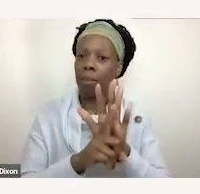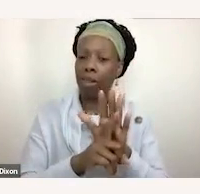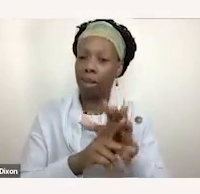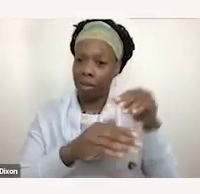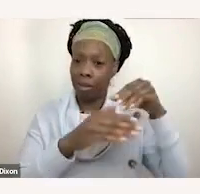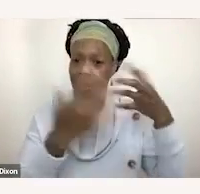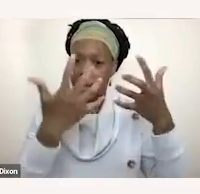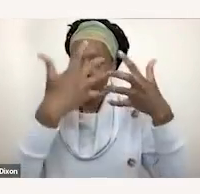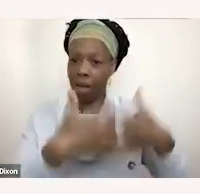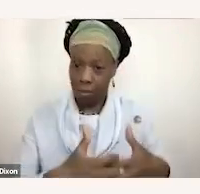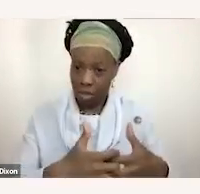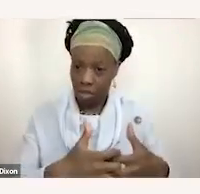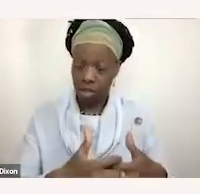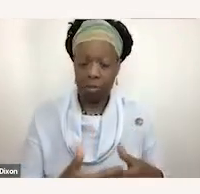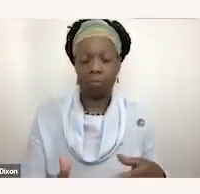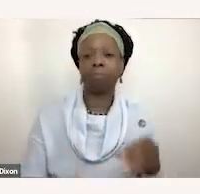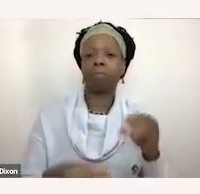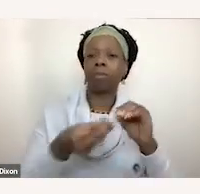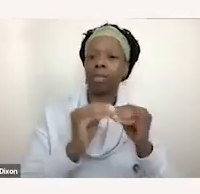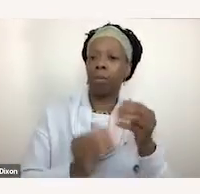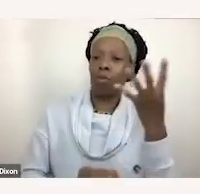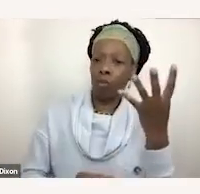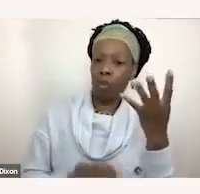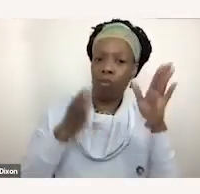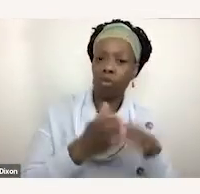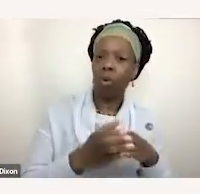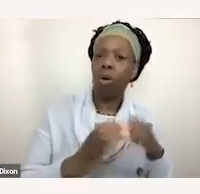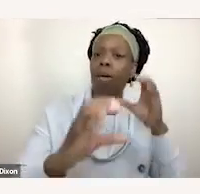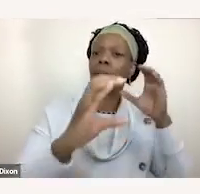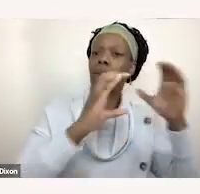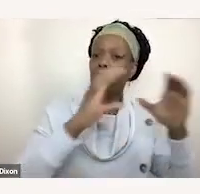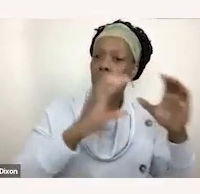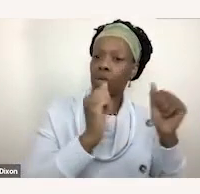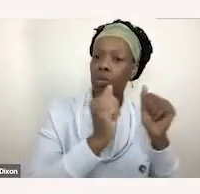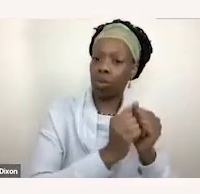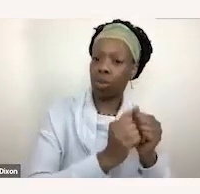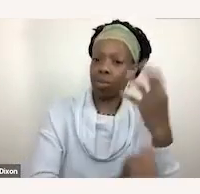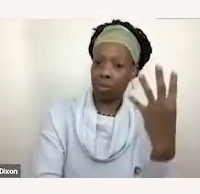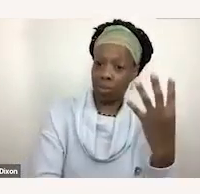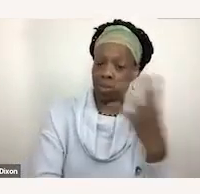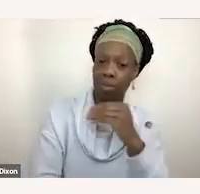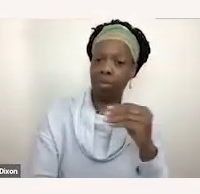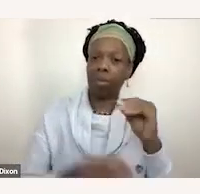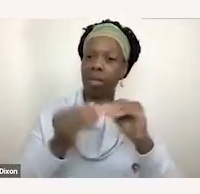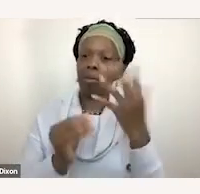4, which addresses telecommunications. And title number 5, which sets forth a